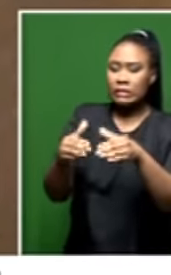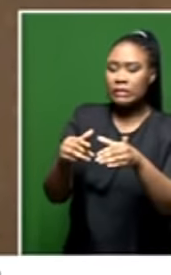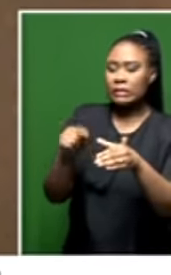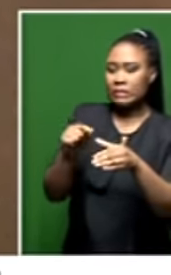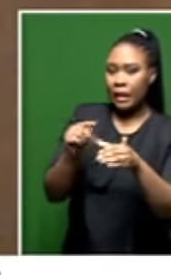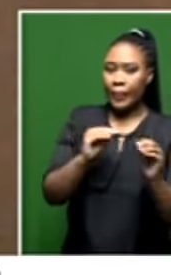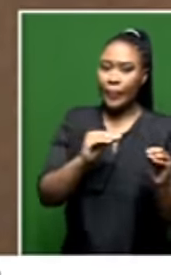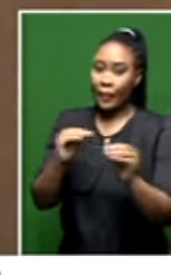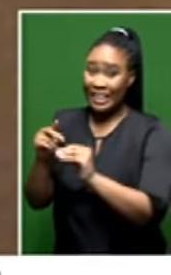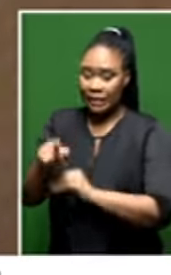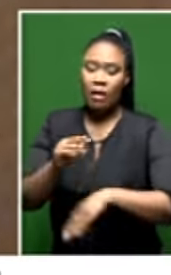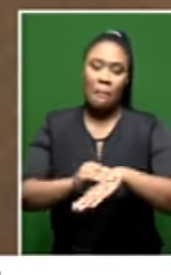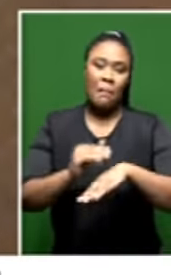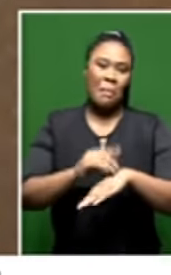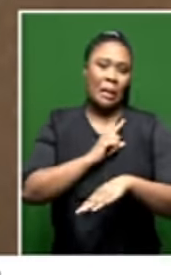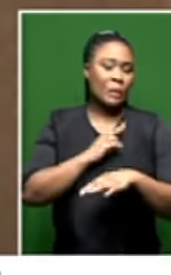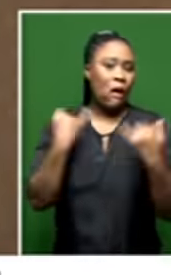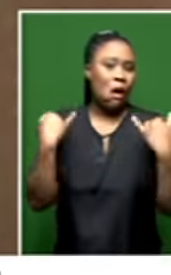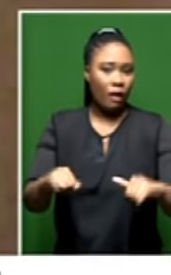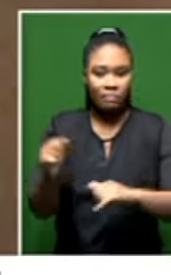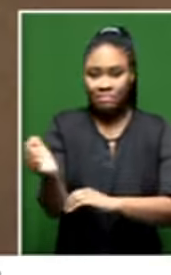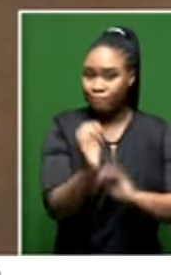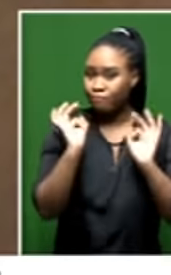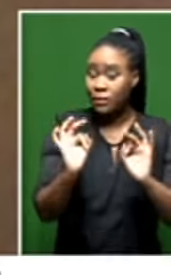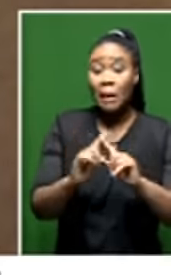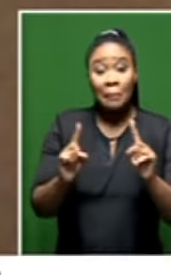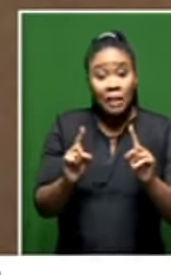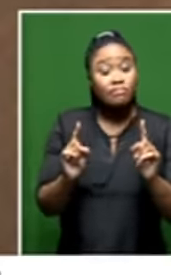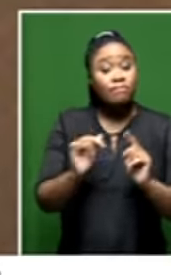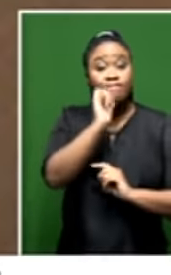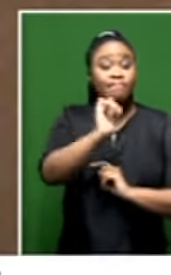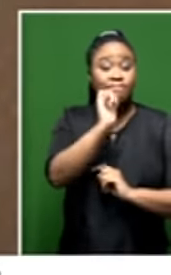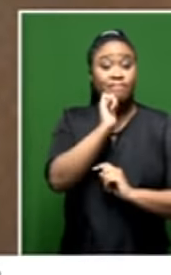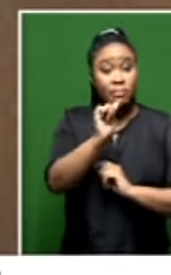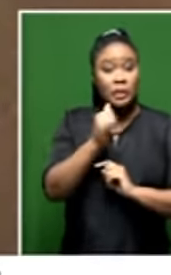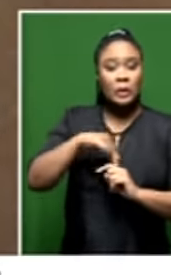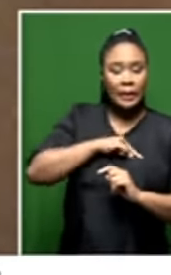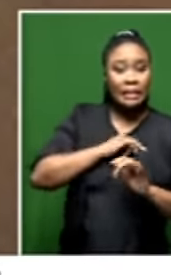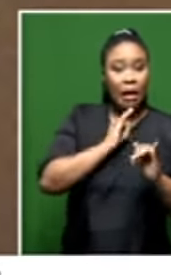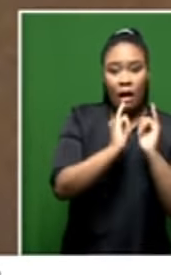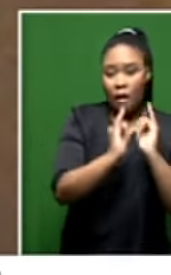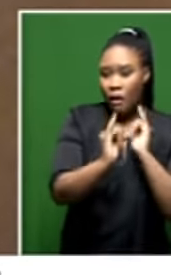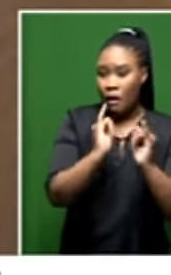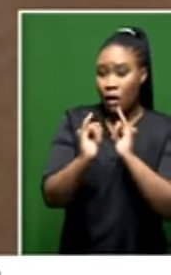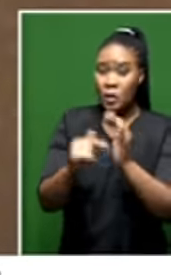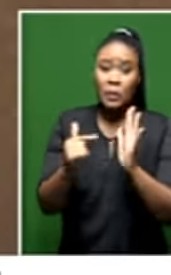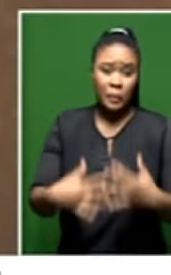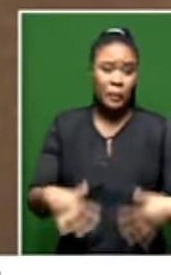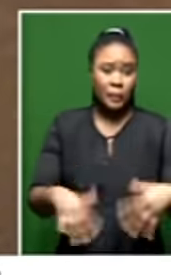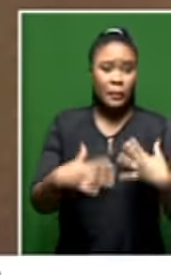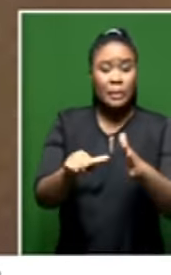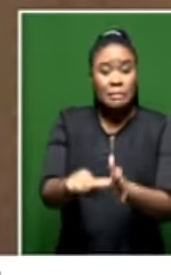view. But again, this process was absolutely necessary. Mm. We sit here today with